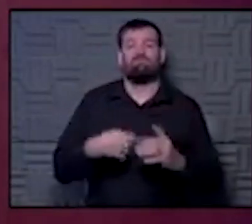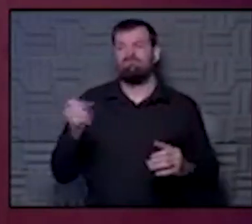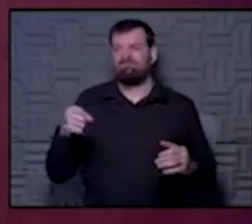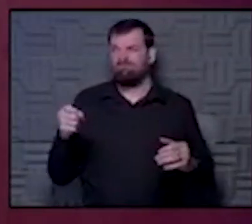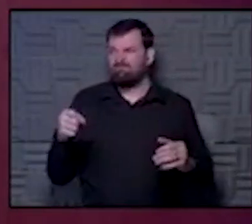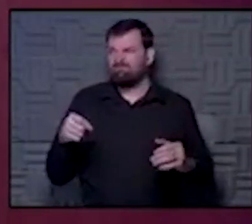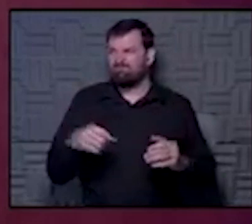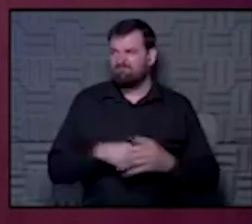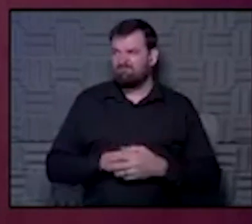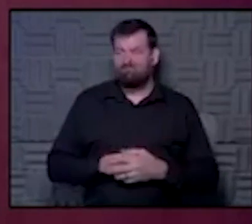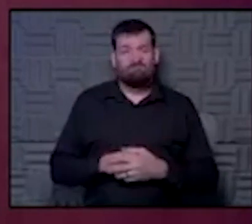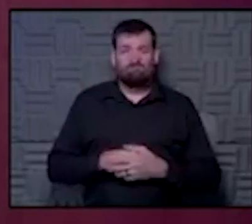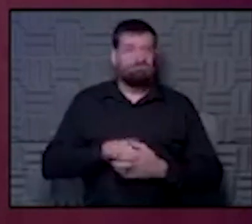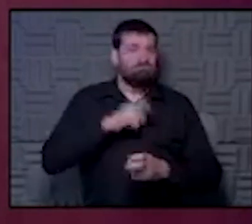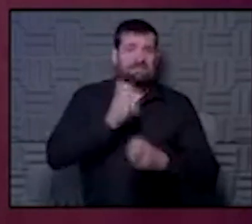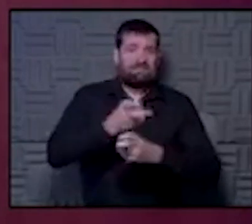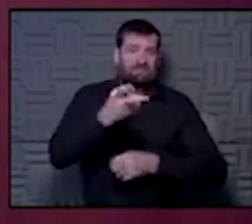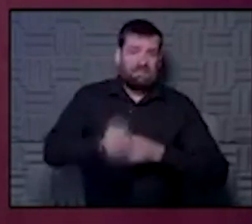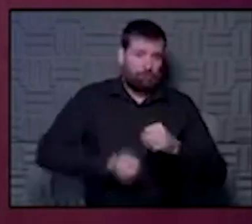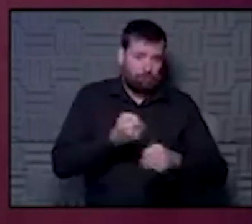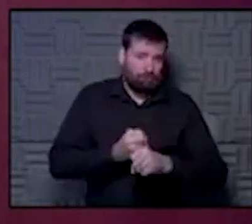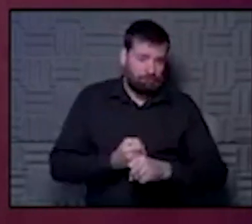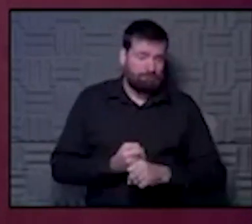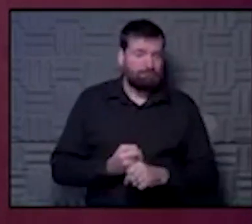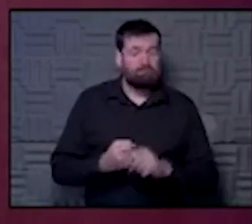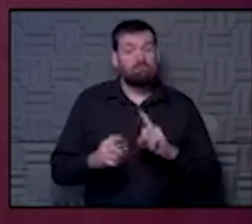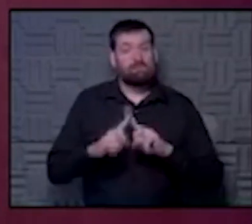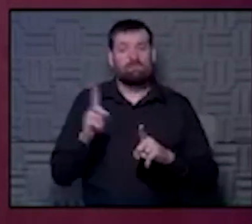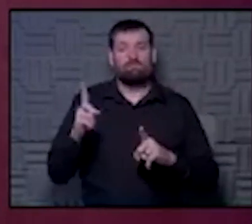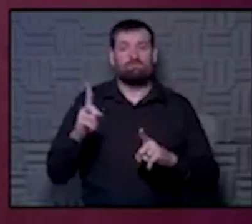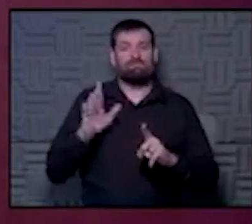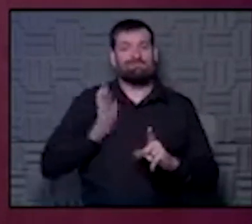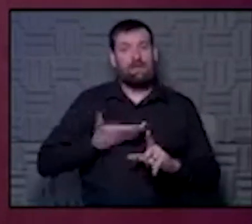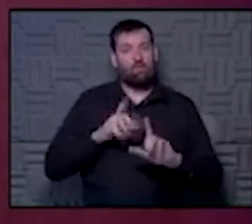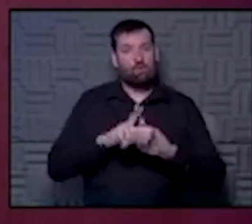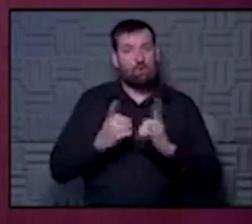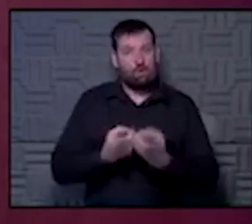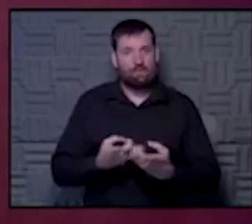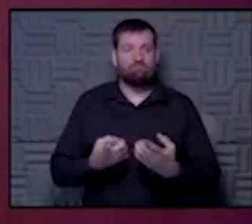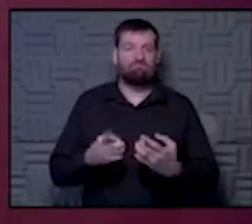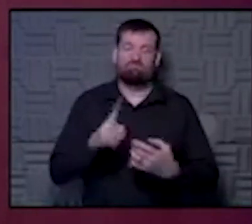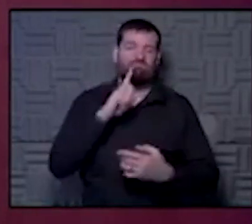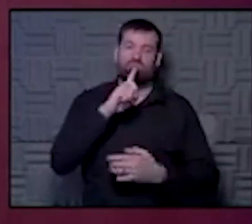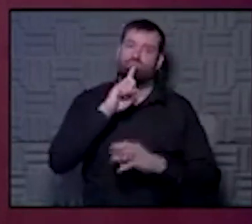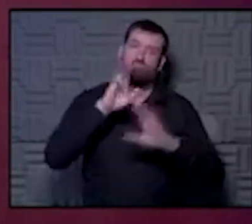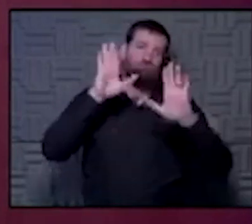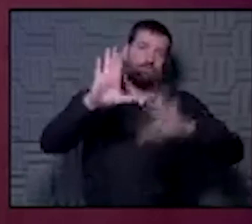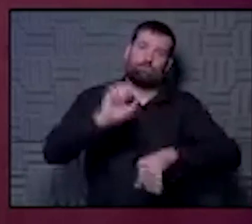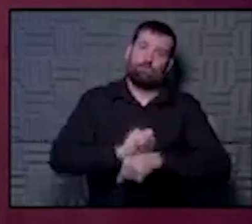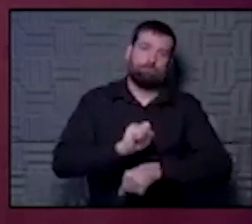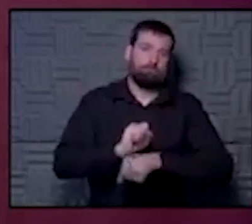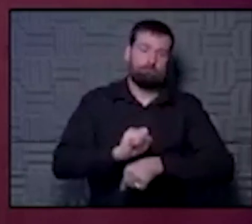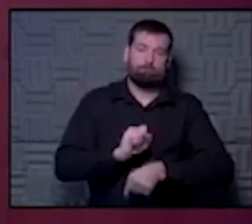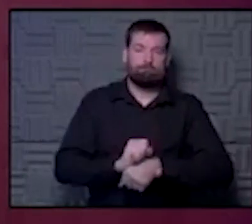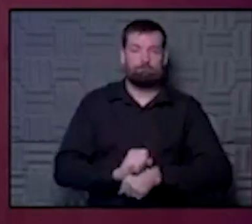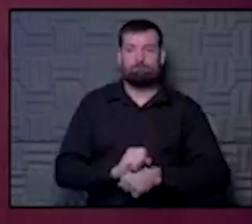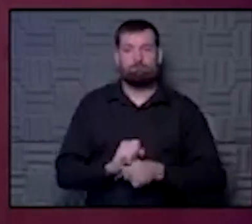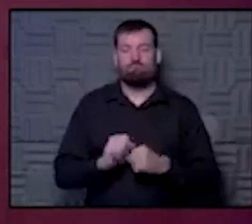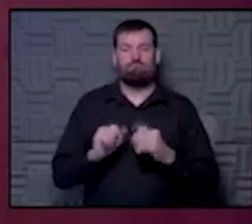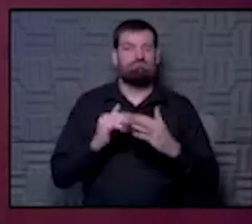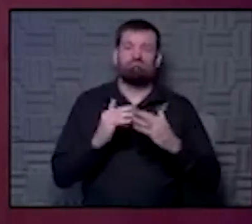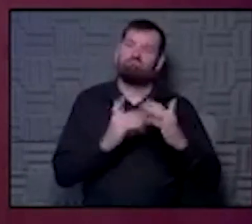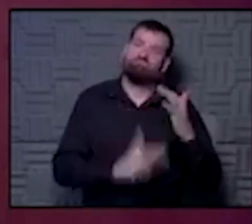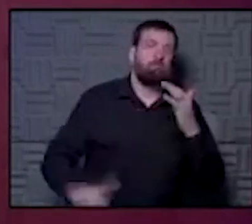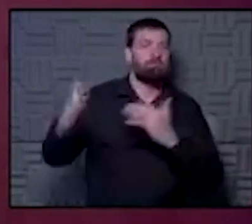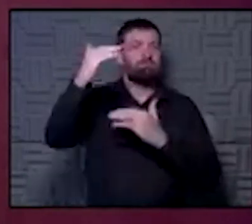been a tough year for everyone, I think, but everyone, especially in our department, has done a really great job and has gone like above and